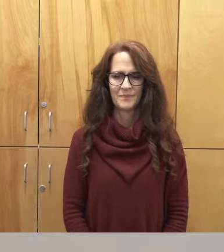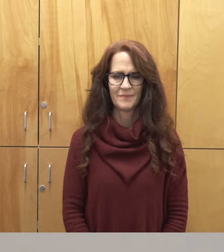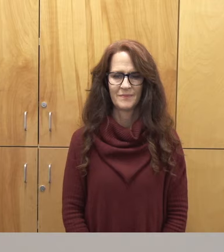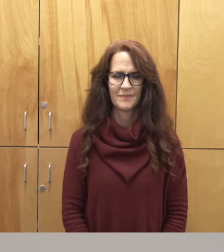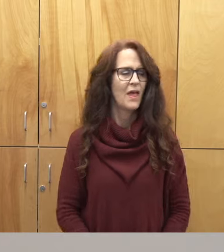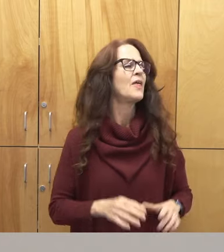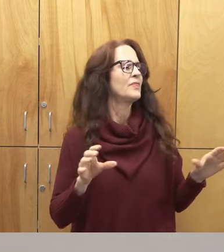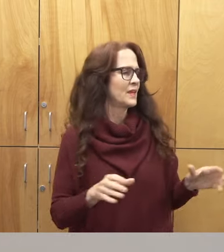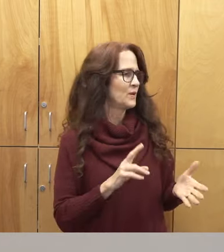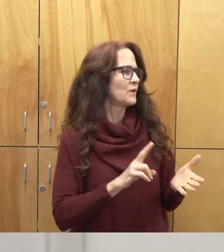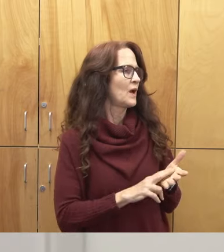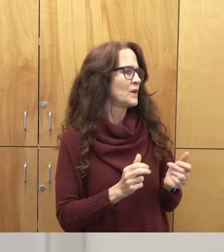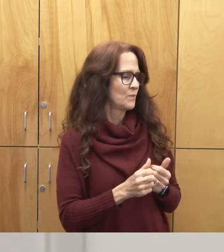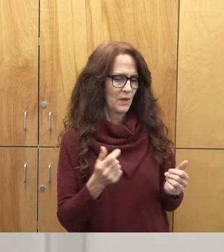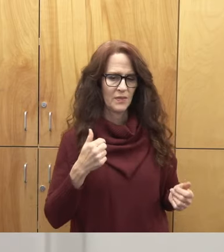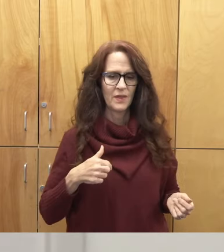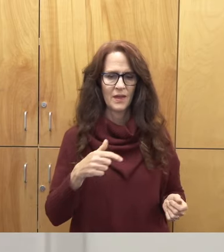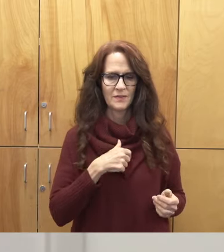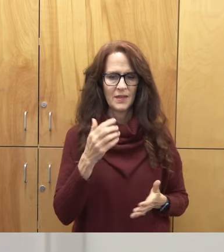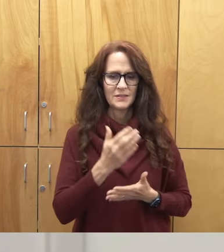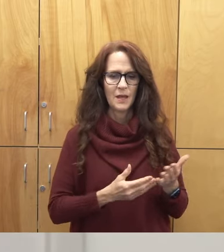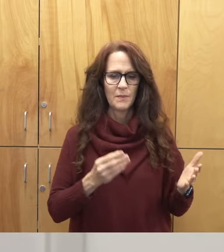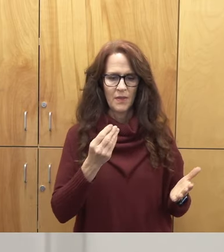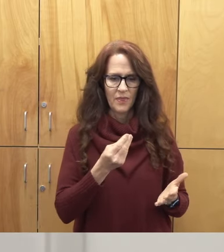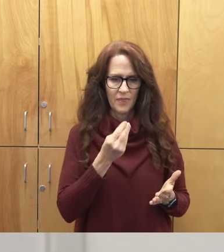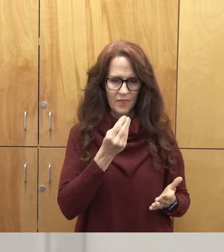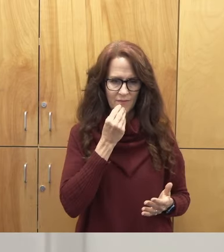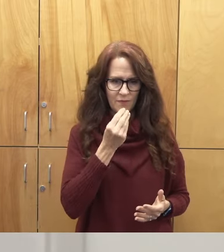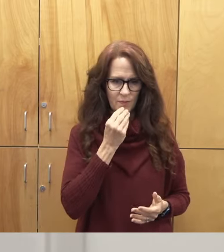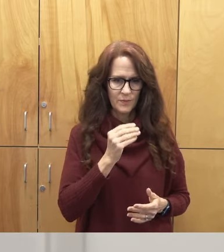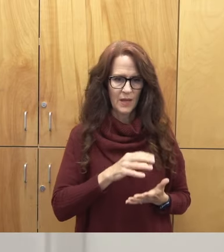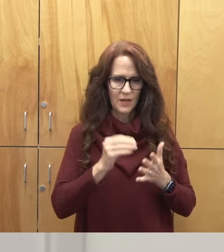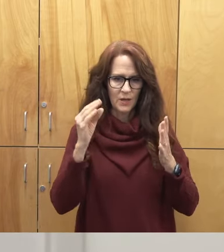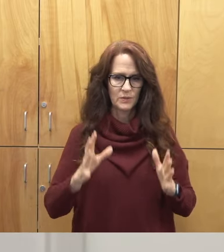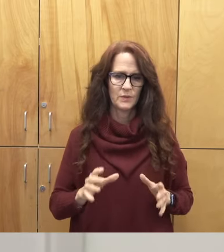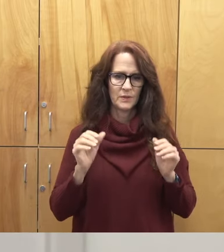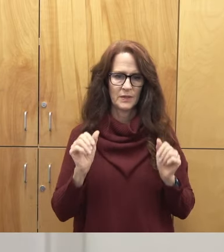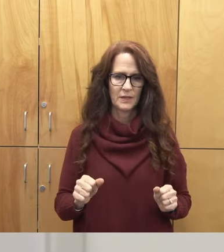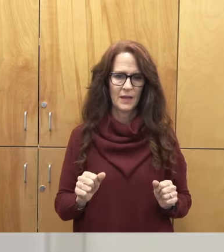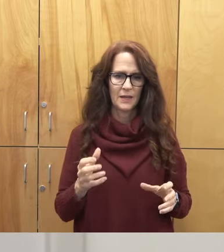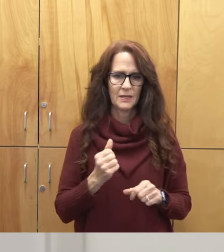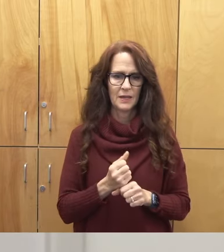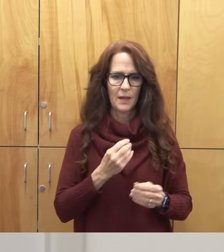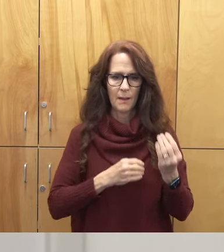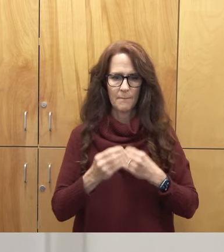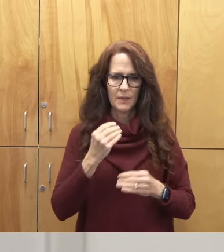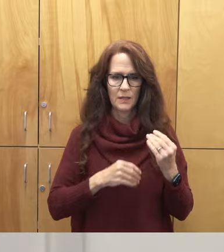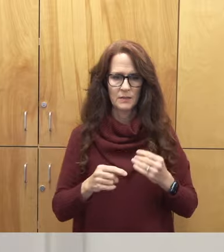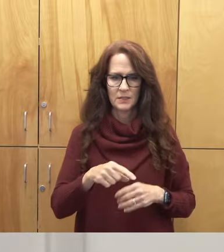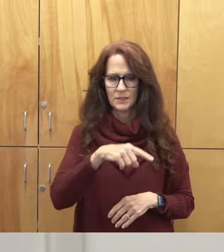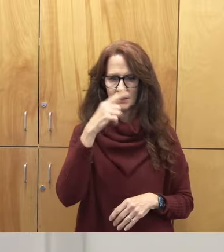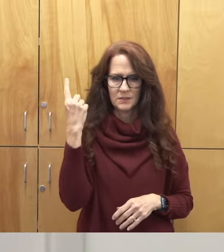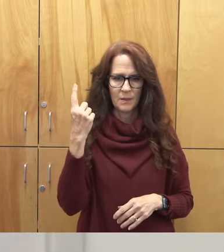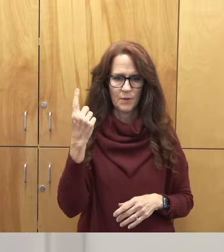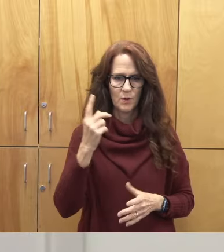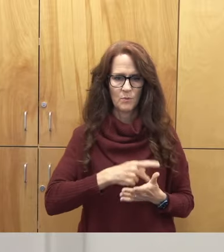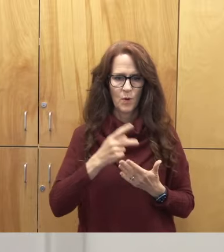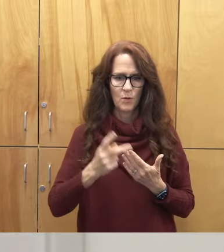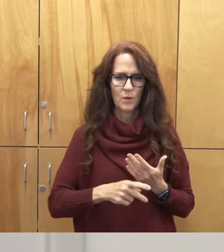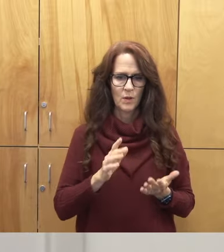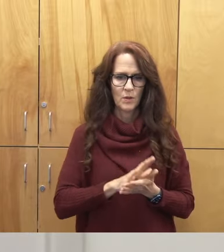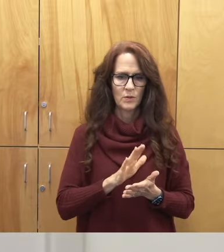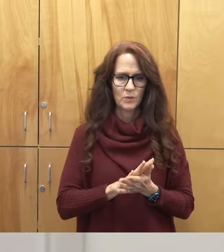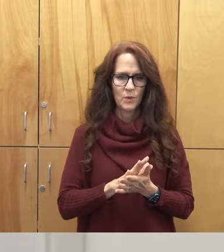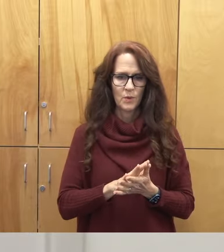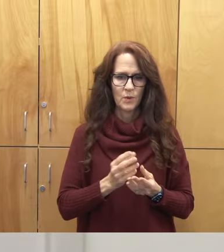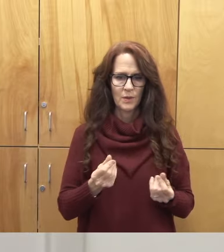do contract with us for some of the food, and our students can receive meals in their summer program as well on our school